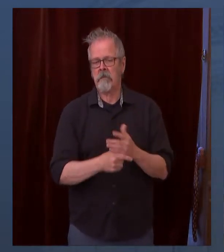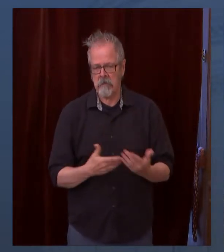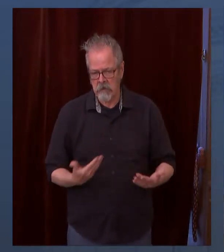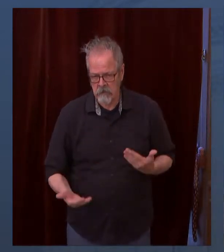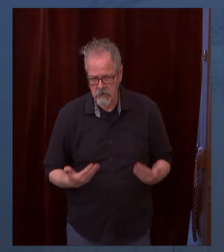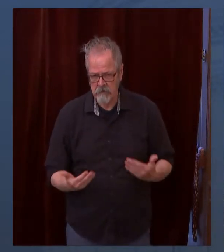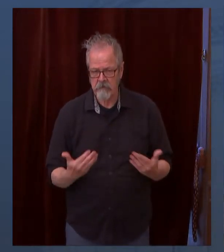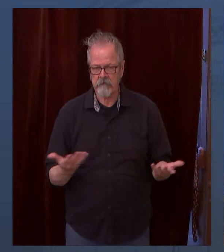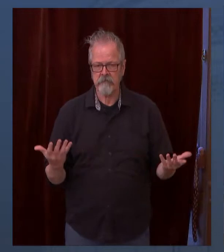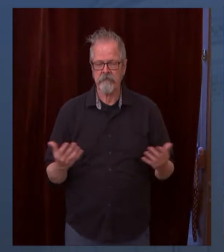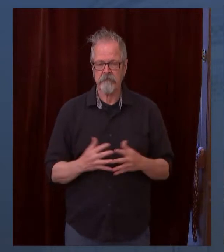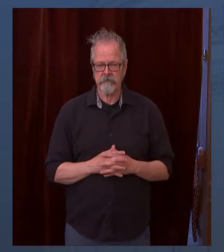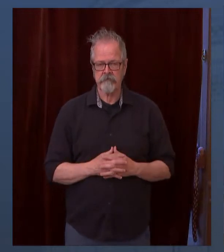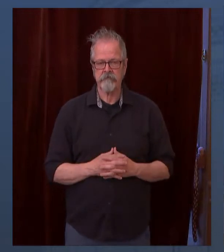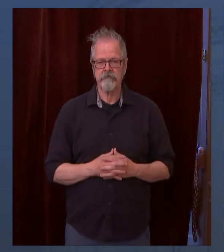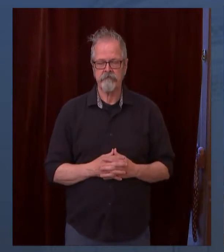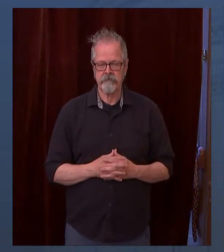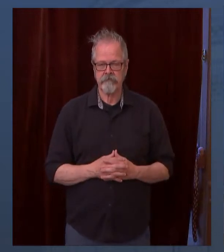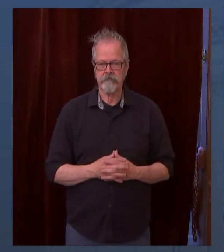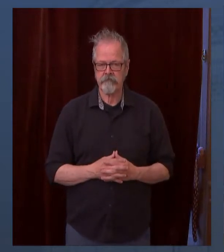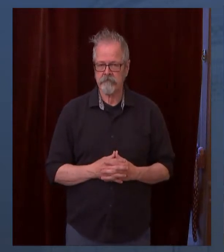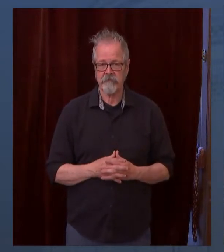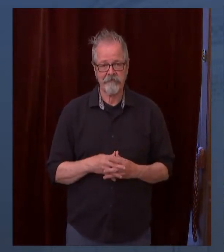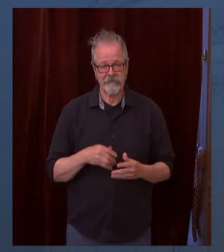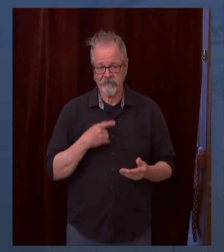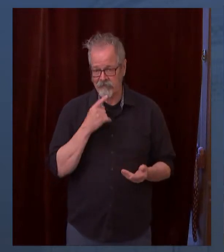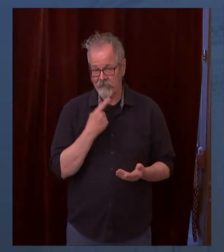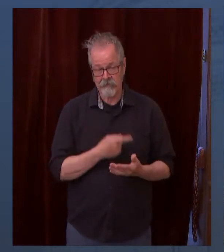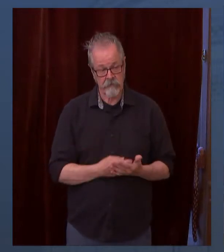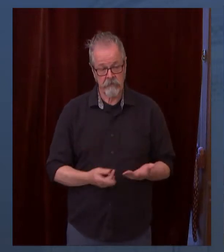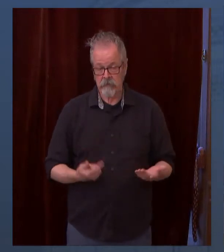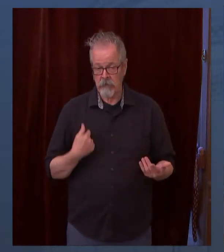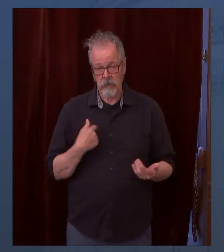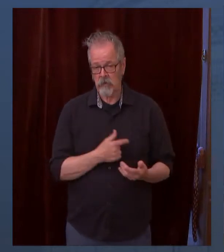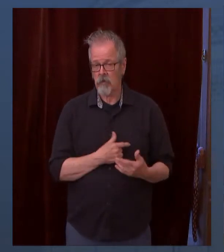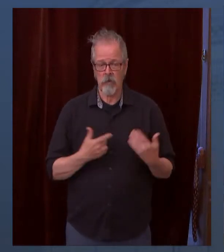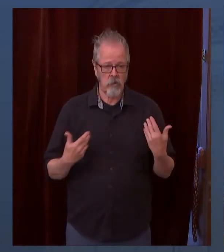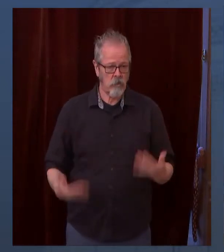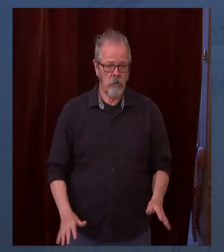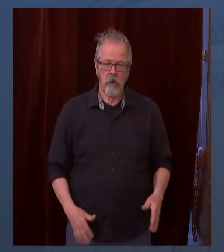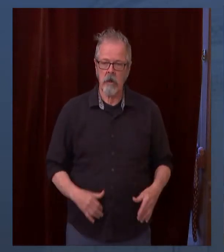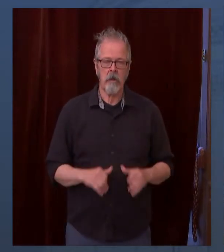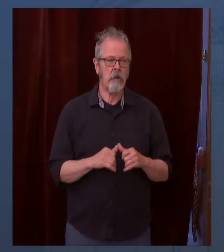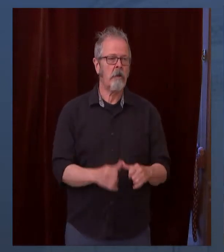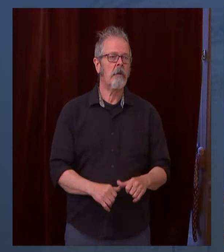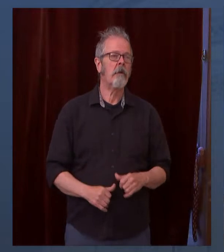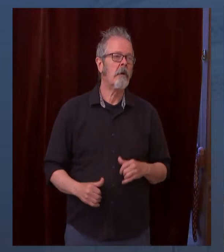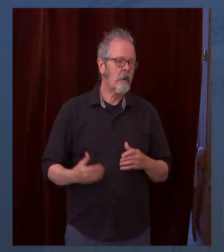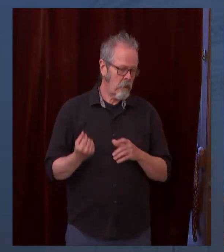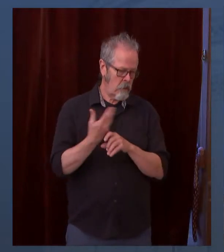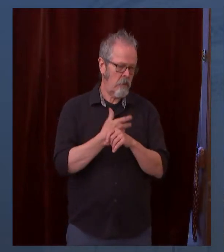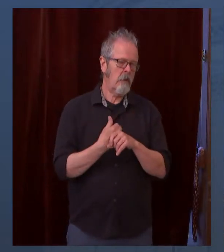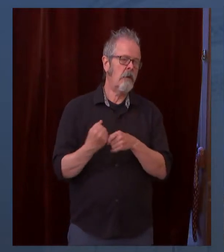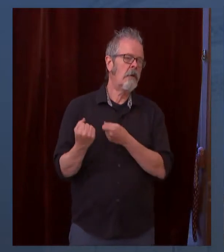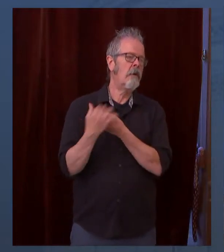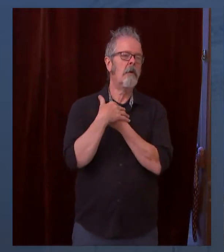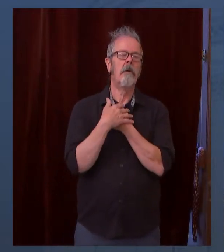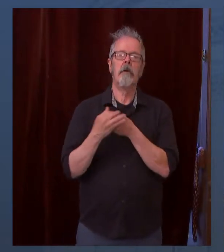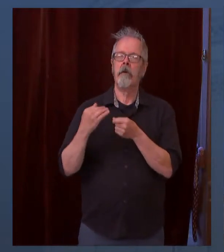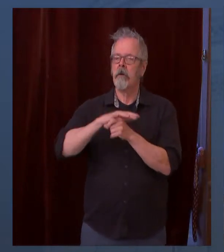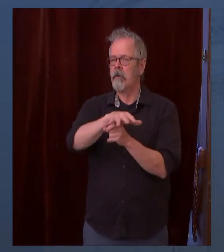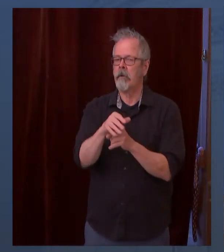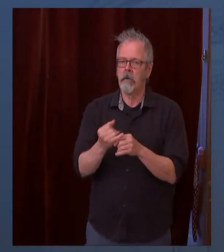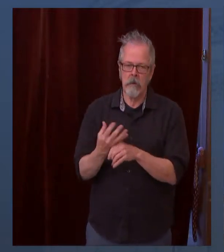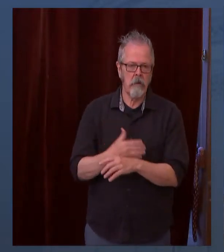break the chain of this pandemic. We do not want to be in a permanent condition in this. We do not want to have to wear masks forever, and